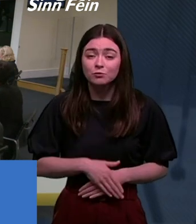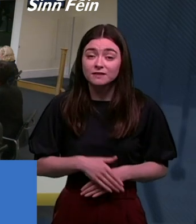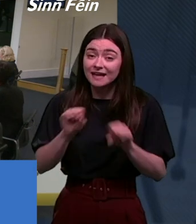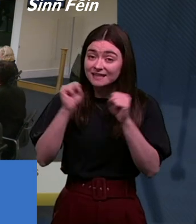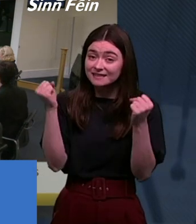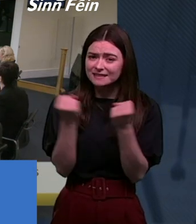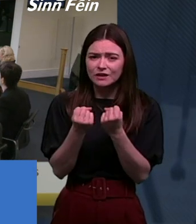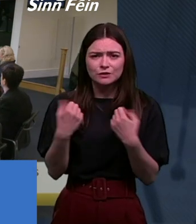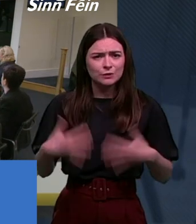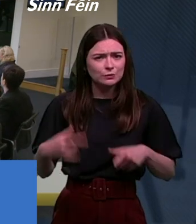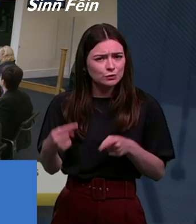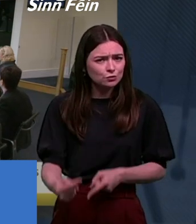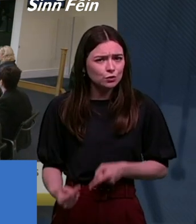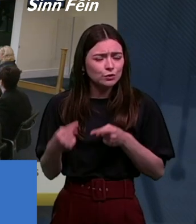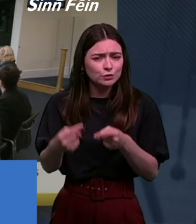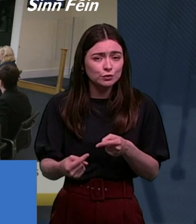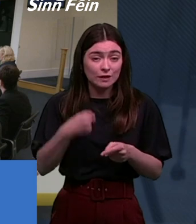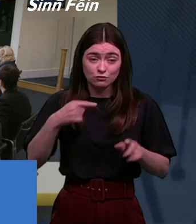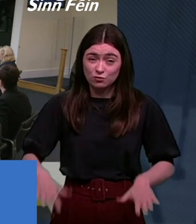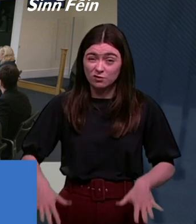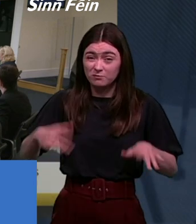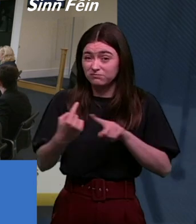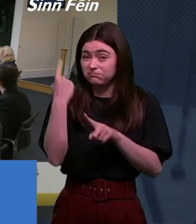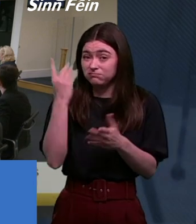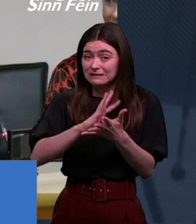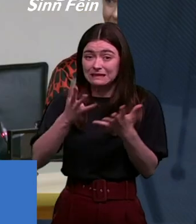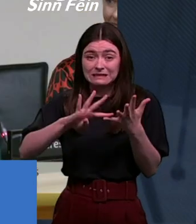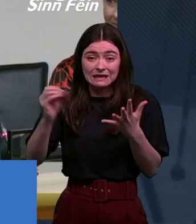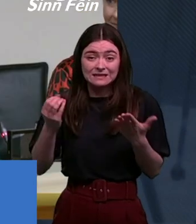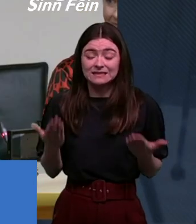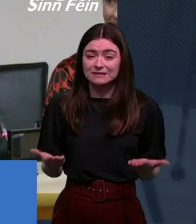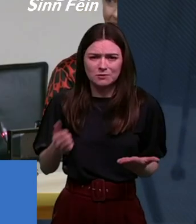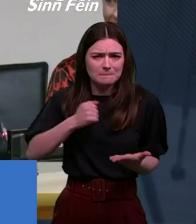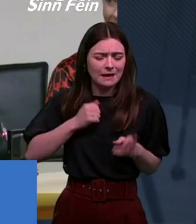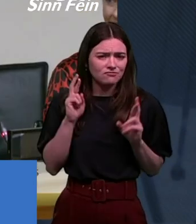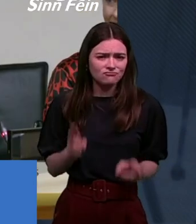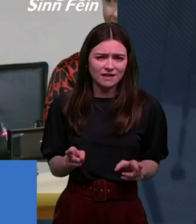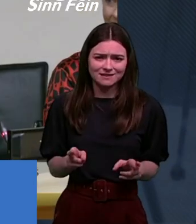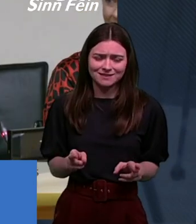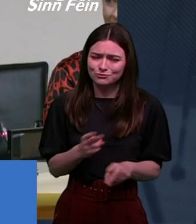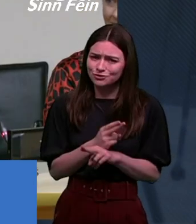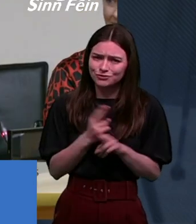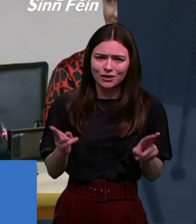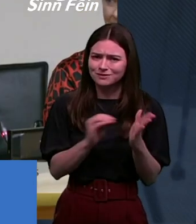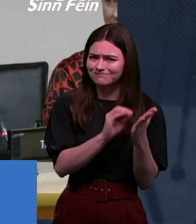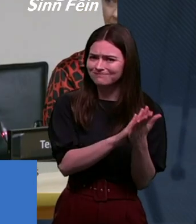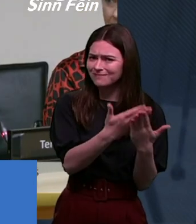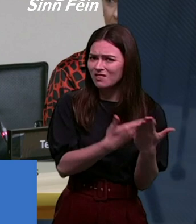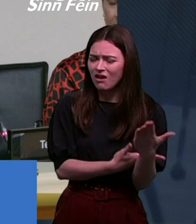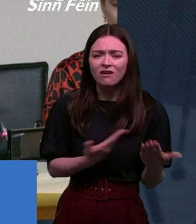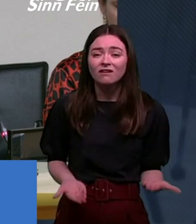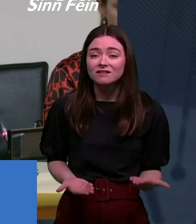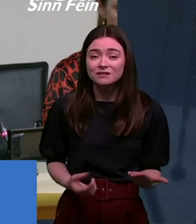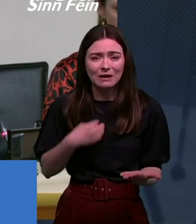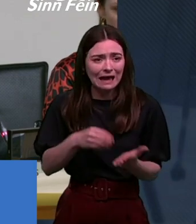we've really struggled with that. I grew up in the 90s where my rights were not enshrined in law. So I had